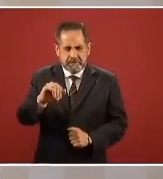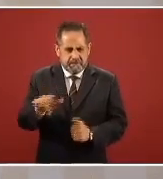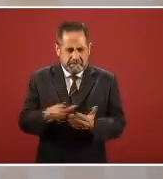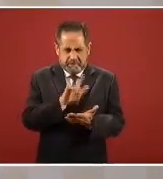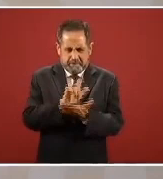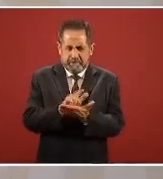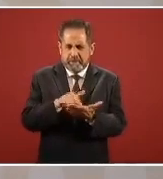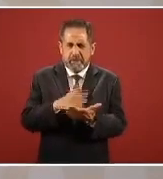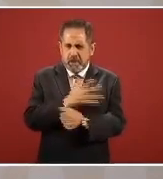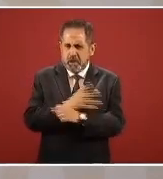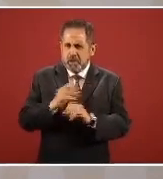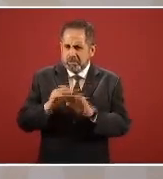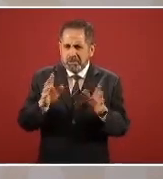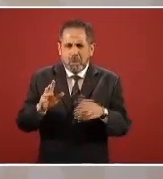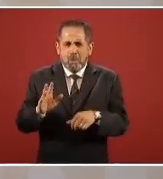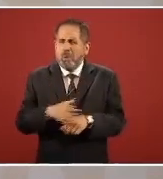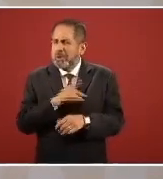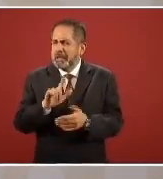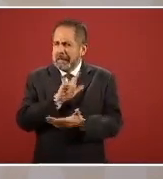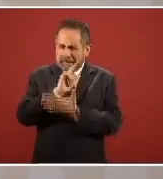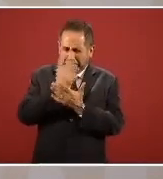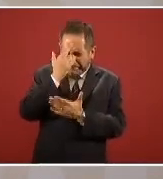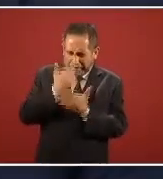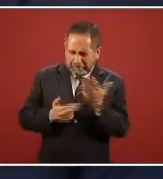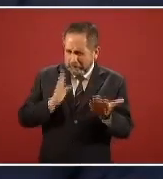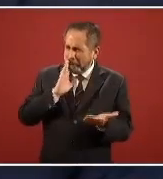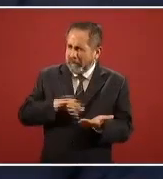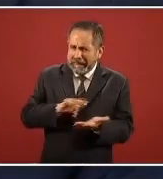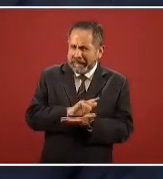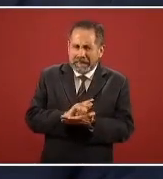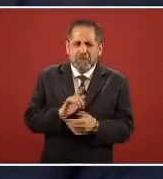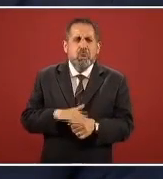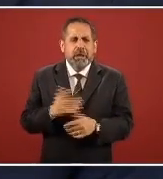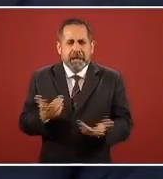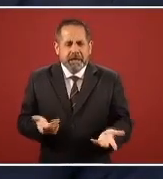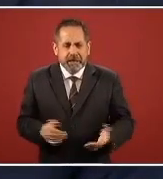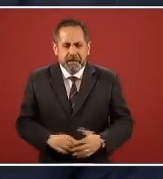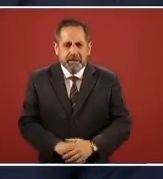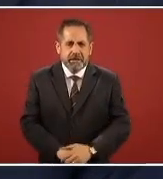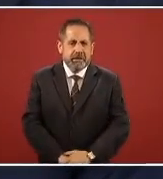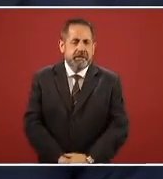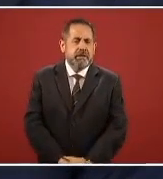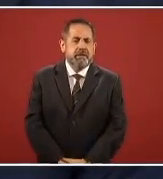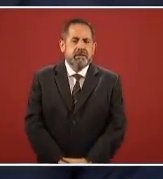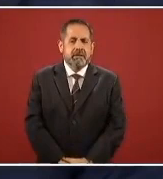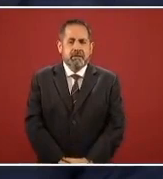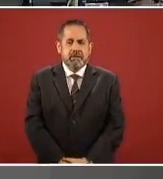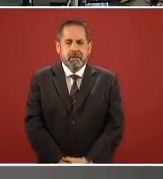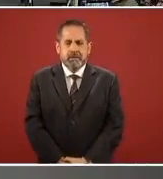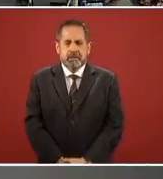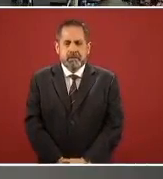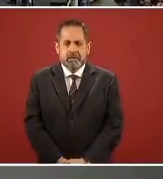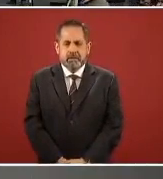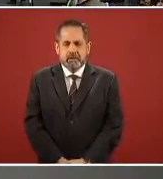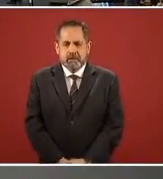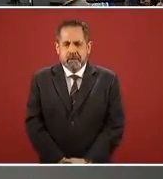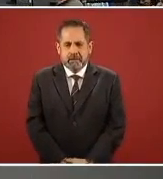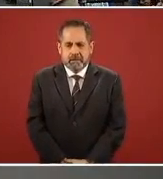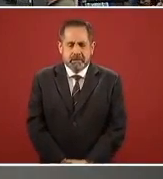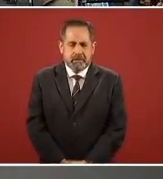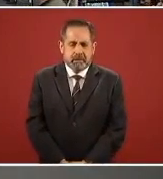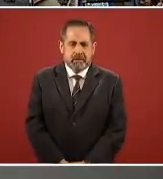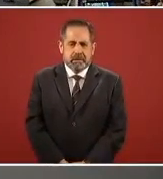sé. It's totally legal. ¿Por qué vaya a ser, why would it be illegal? Why would it be